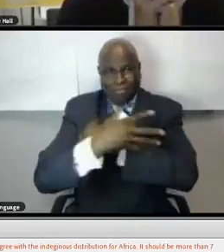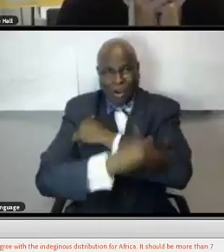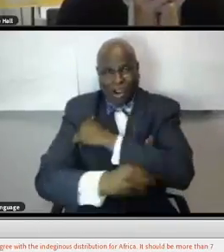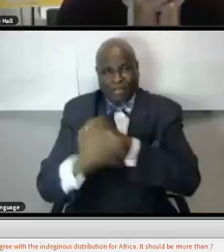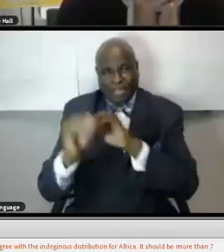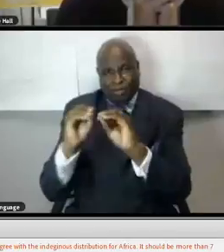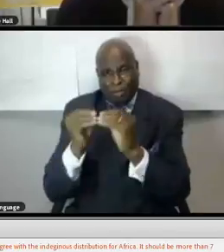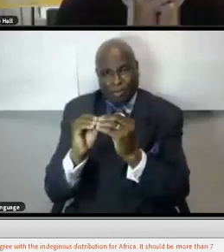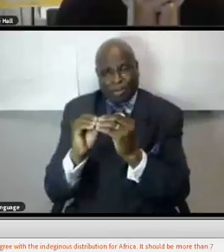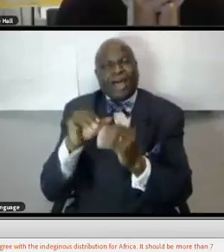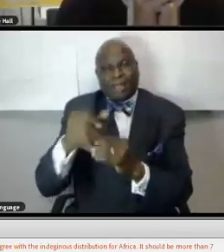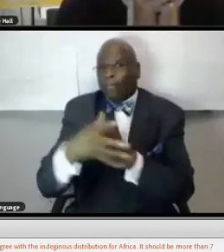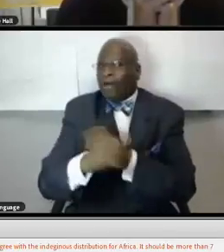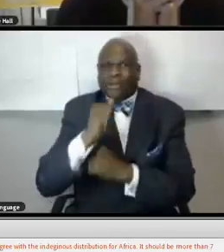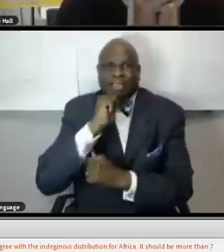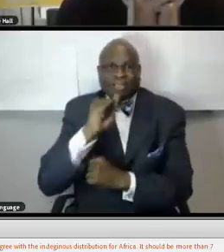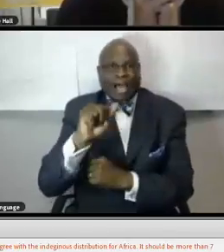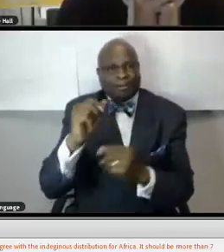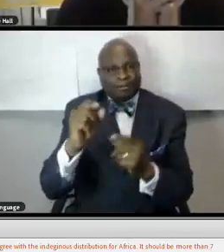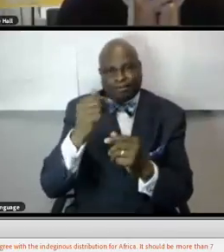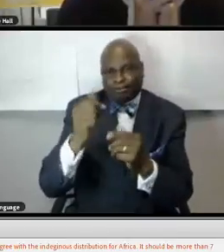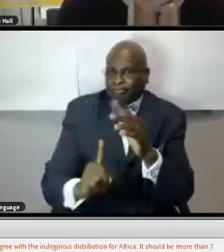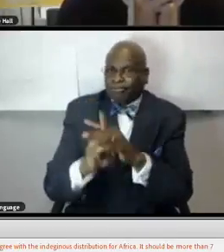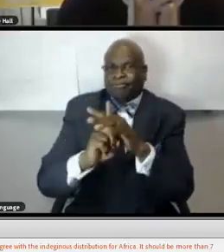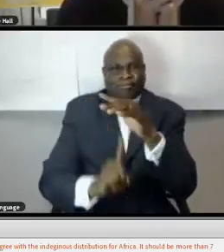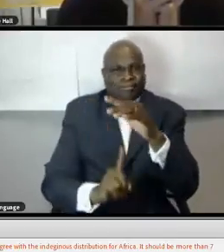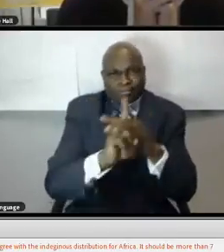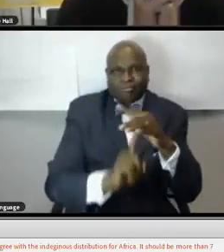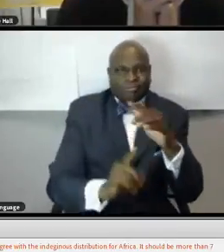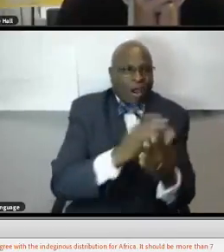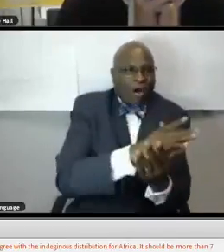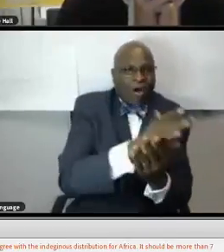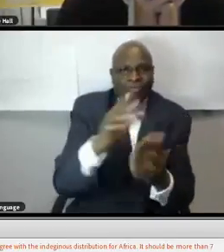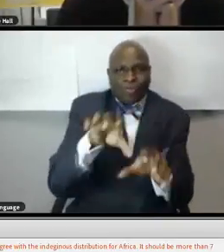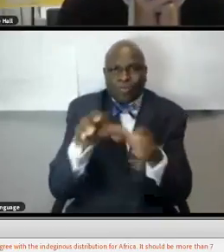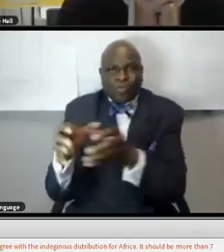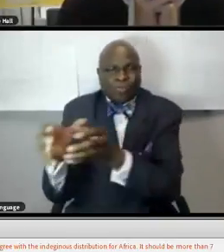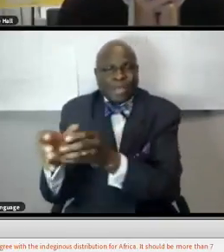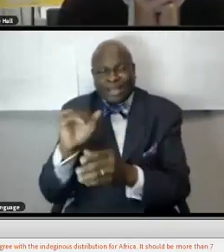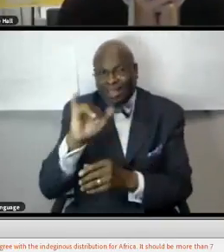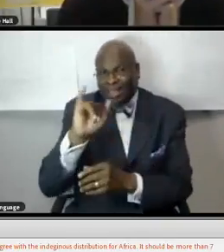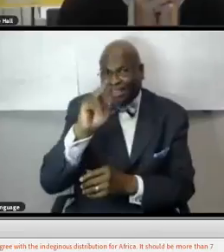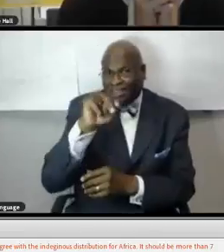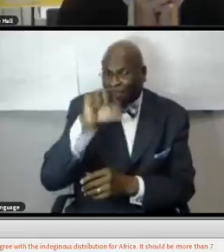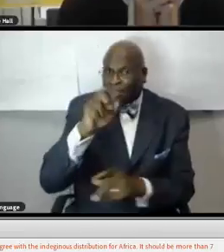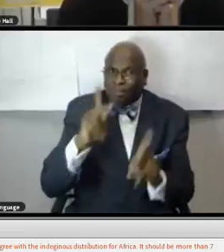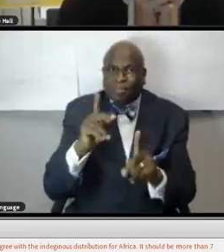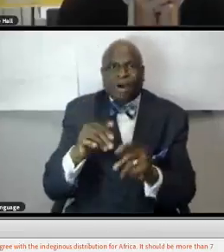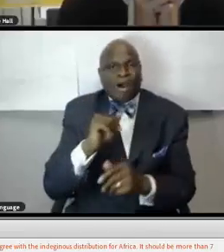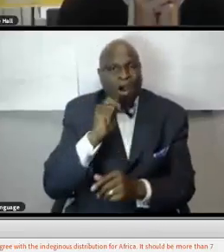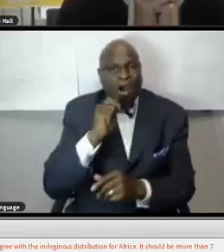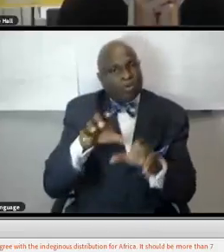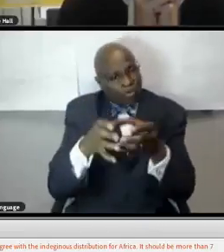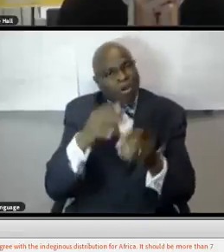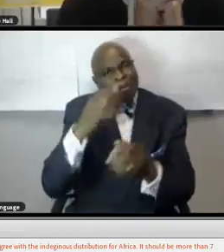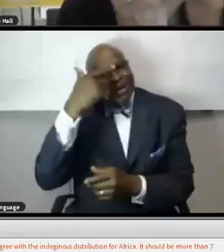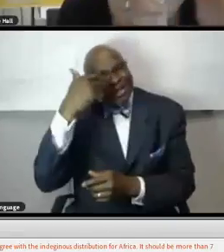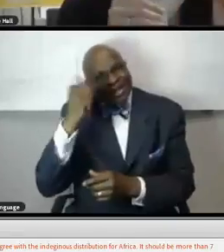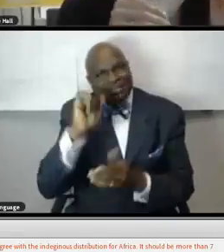That is, poverty is not randomly distributed across groups, population groups, and Indigenous peoples are a group because